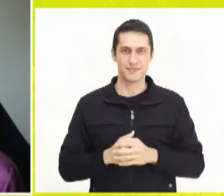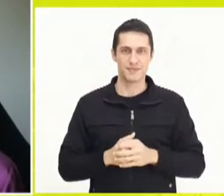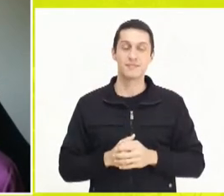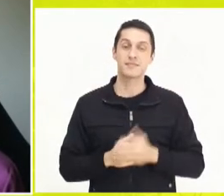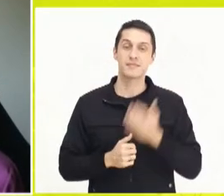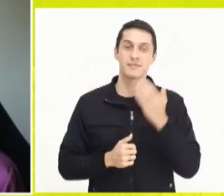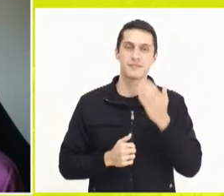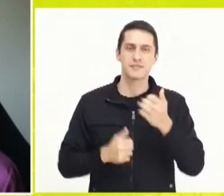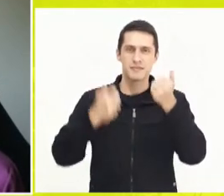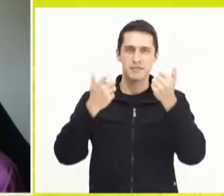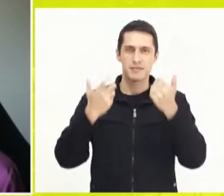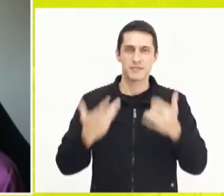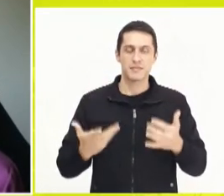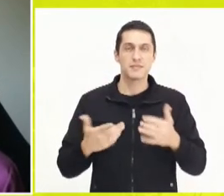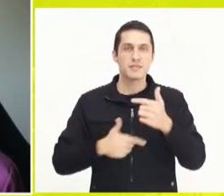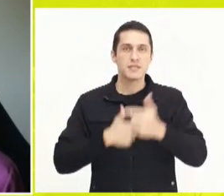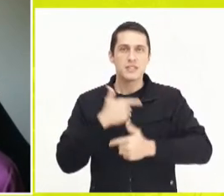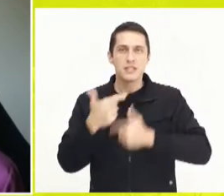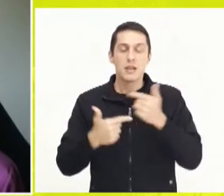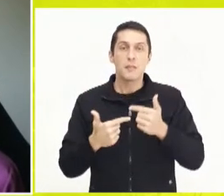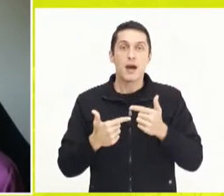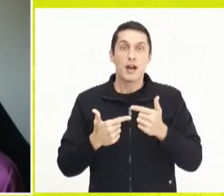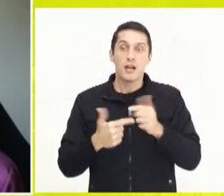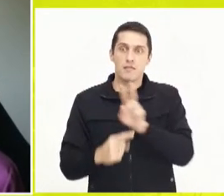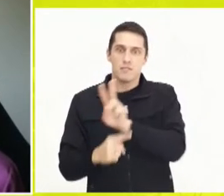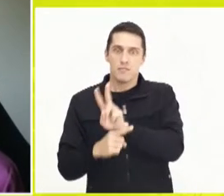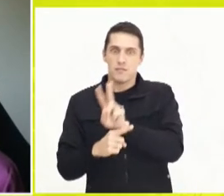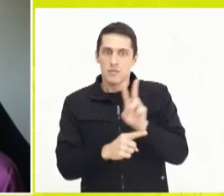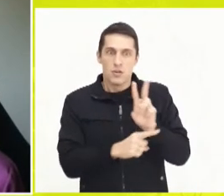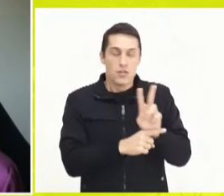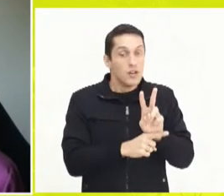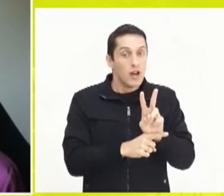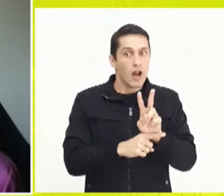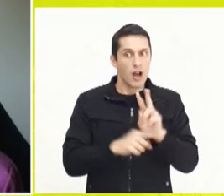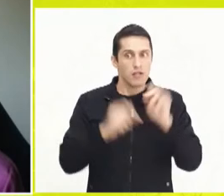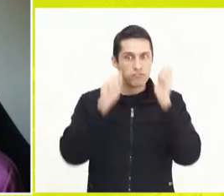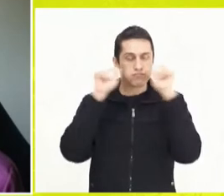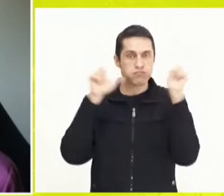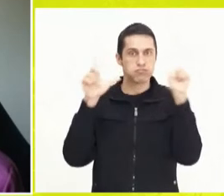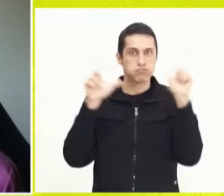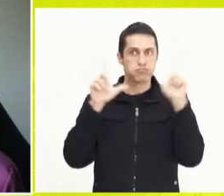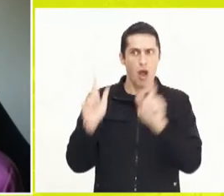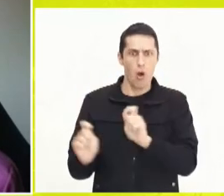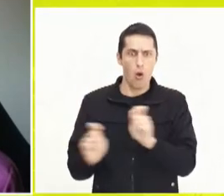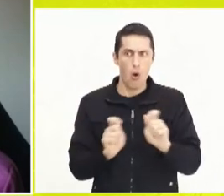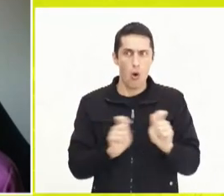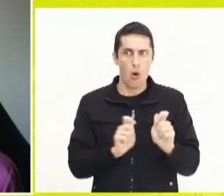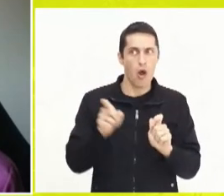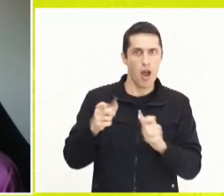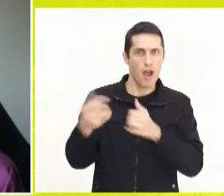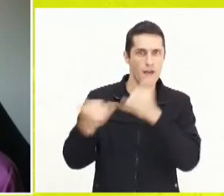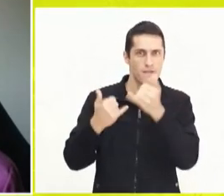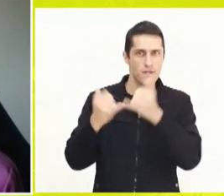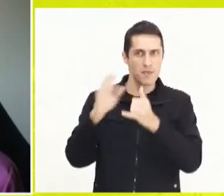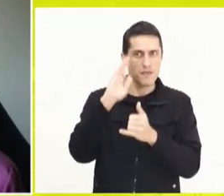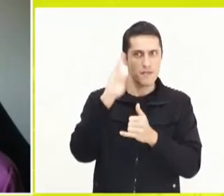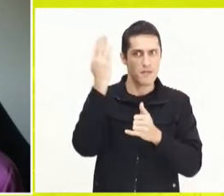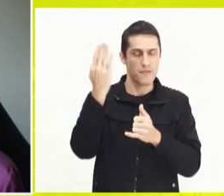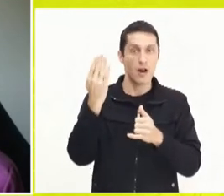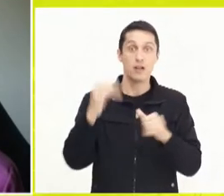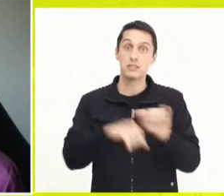talk about her uh research about surveillance and control of